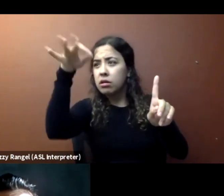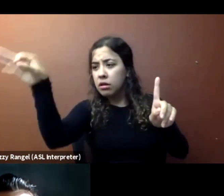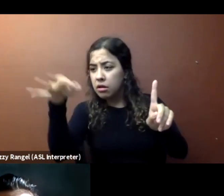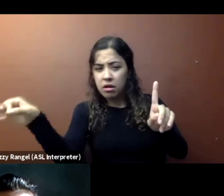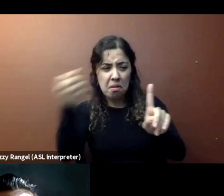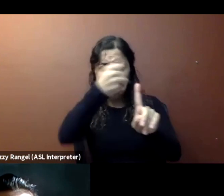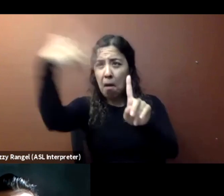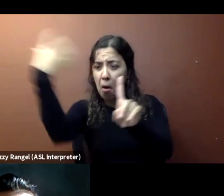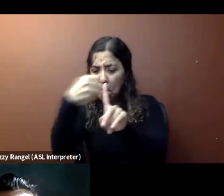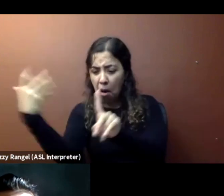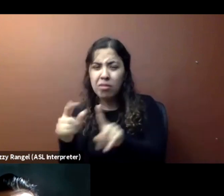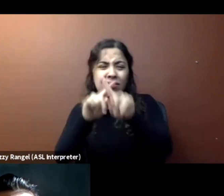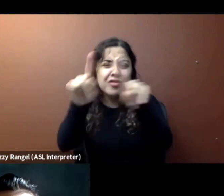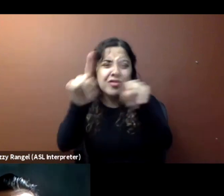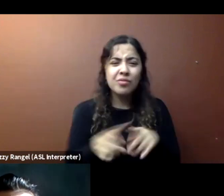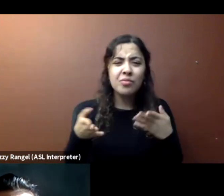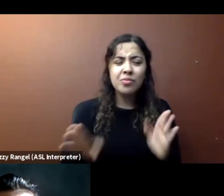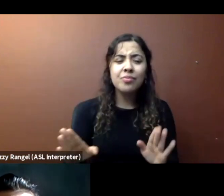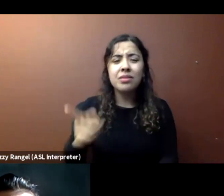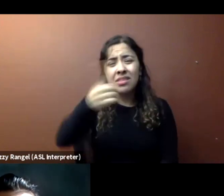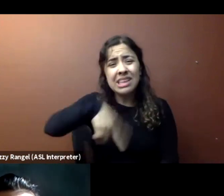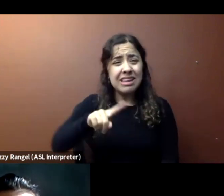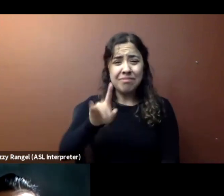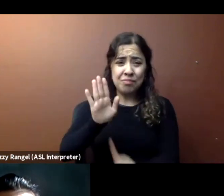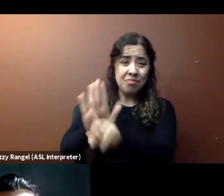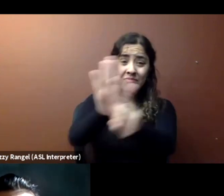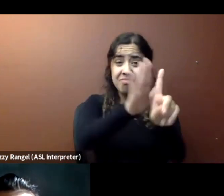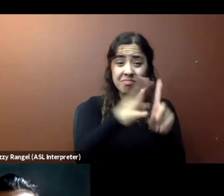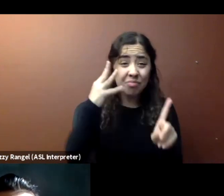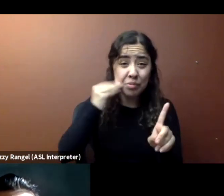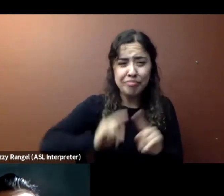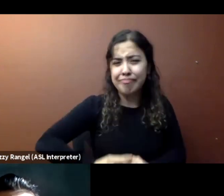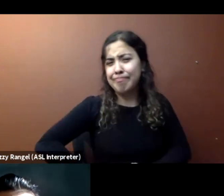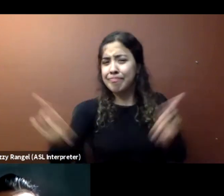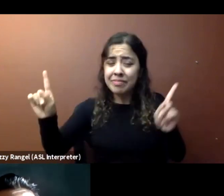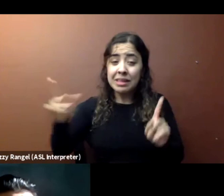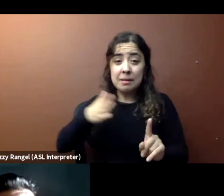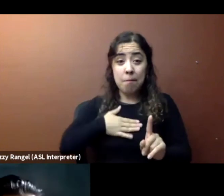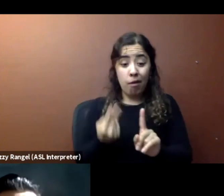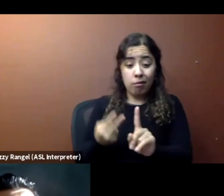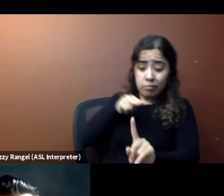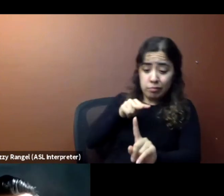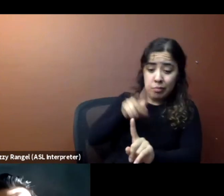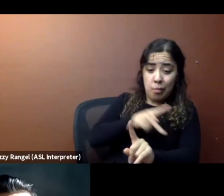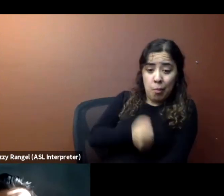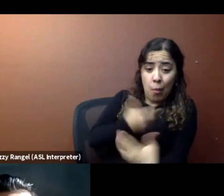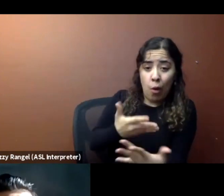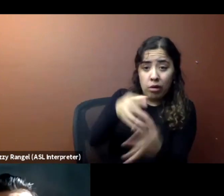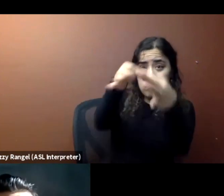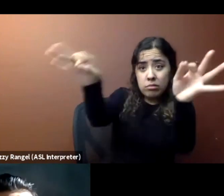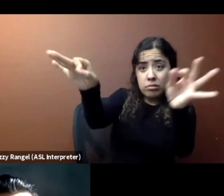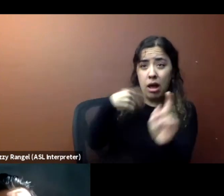certain amount of experiences and baggage. And so the way that I read a poem and the way you read a poem could be completely different, and